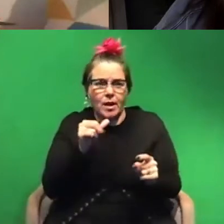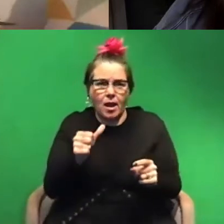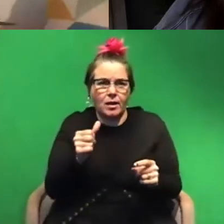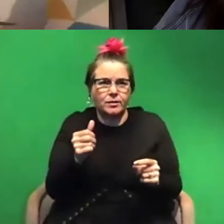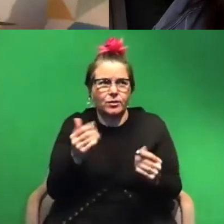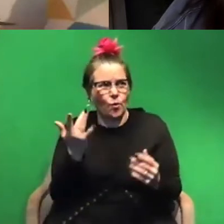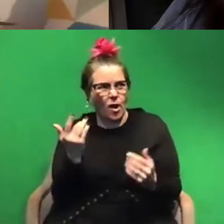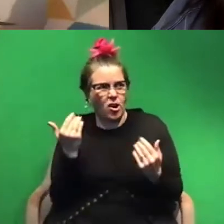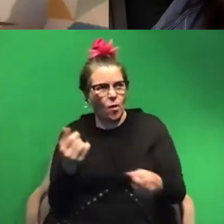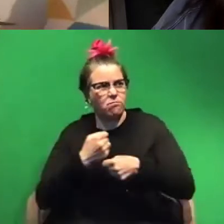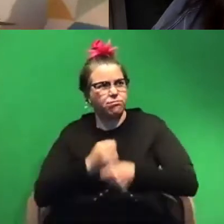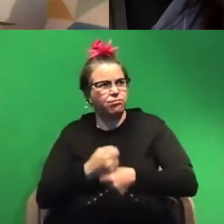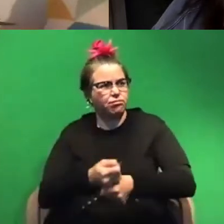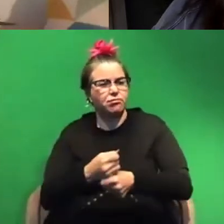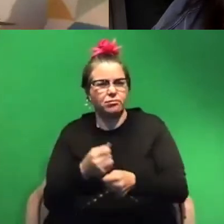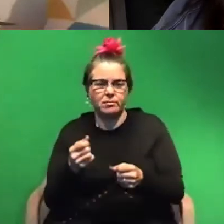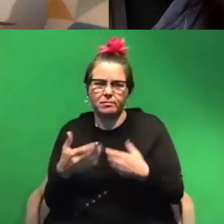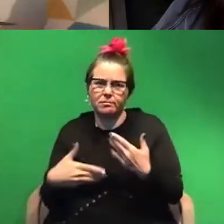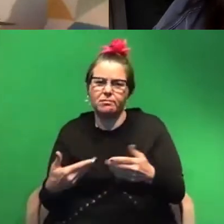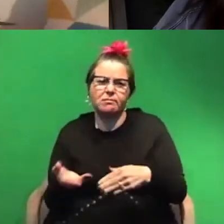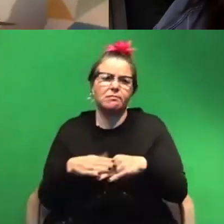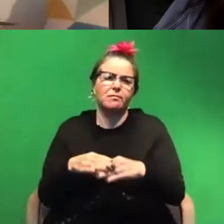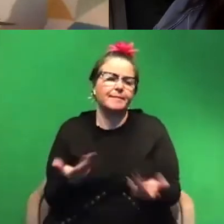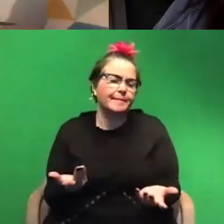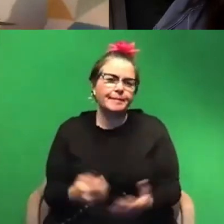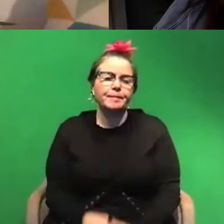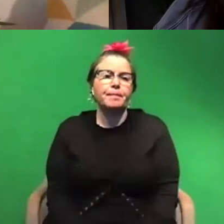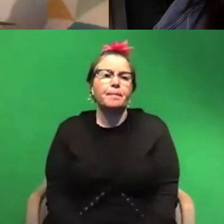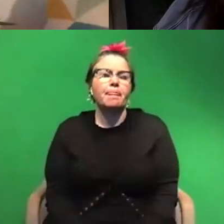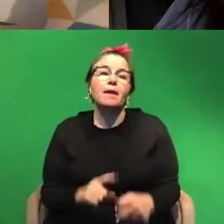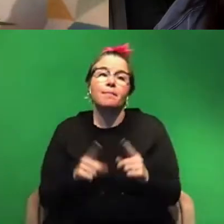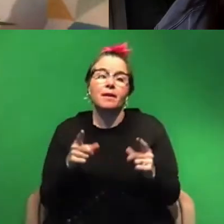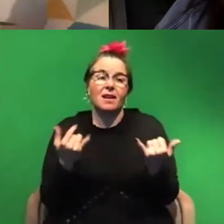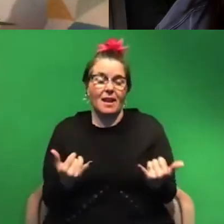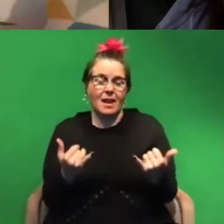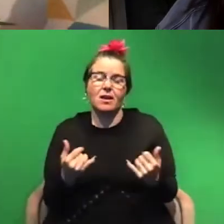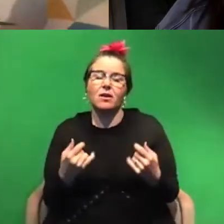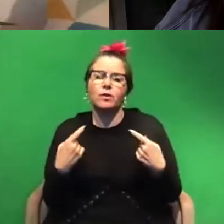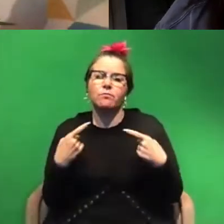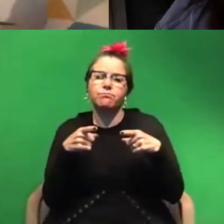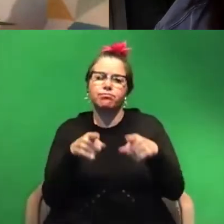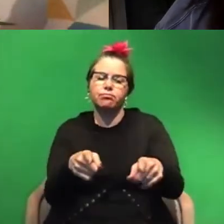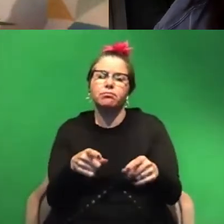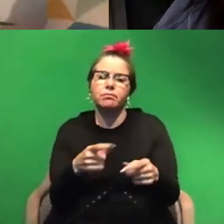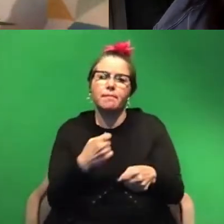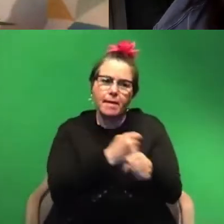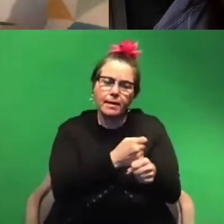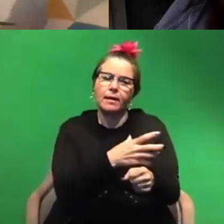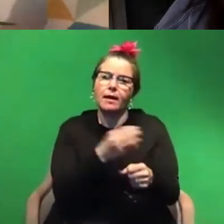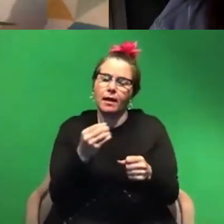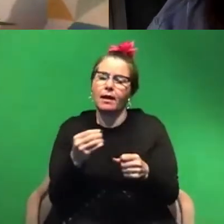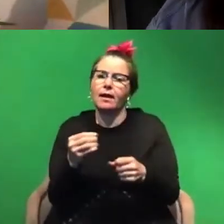you scale it up? But we are making it go parallel right now because it's of such